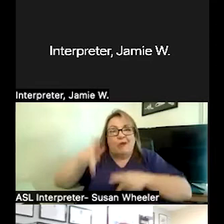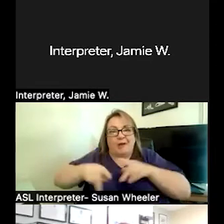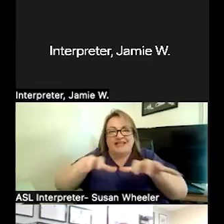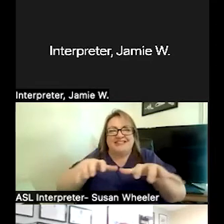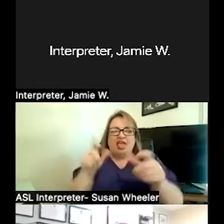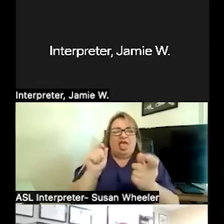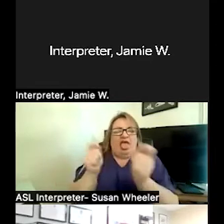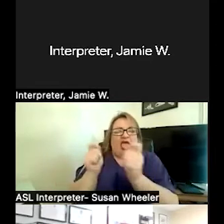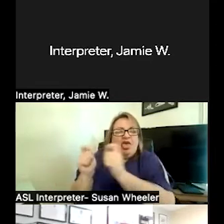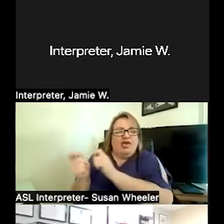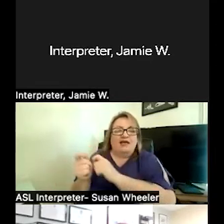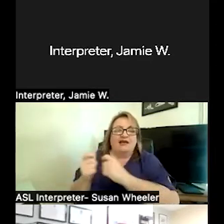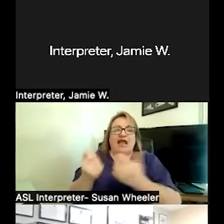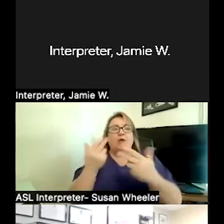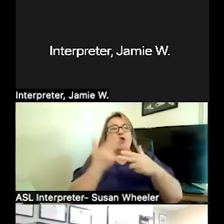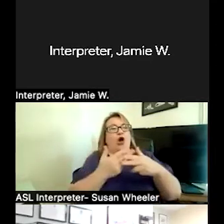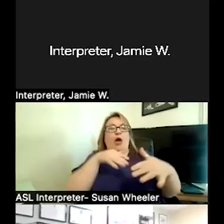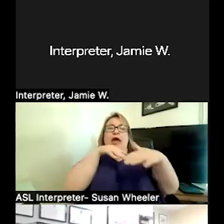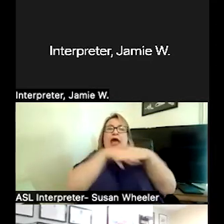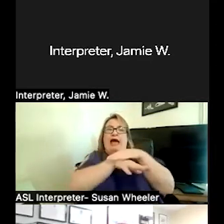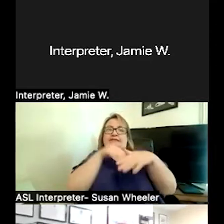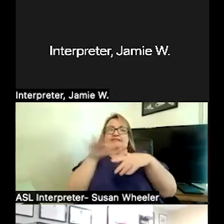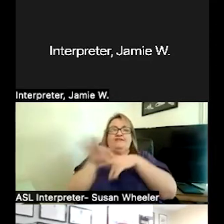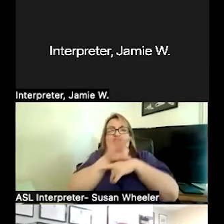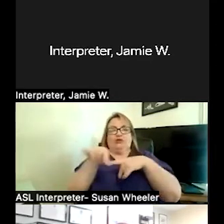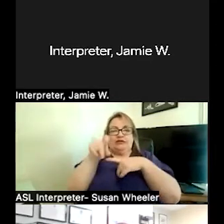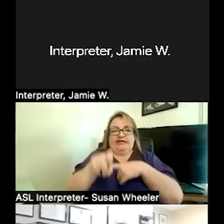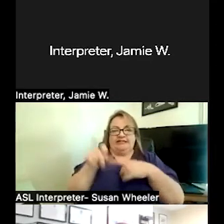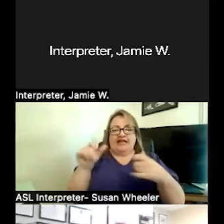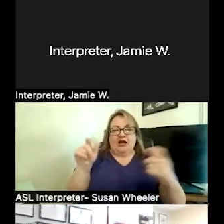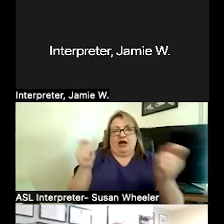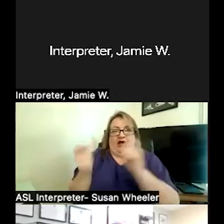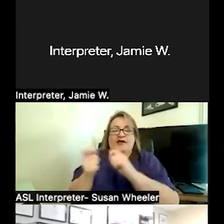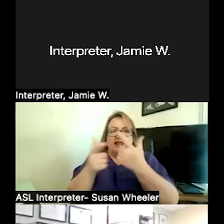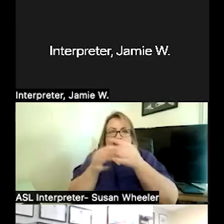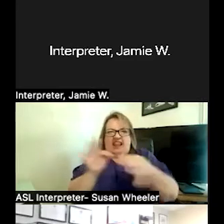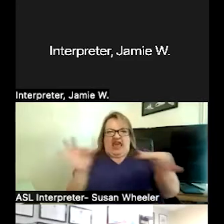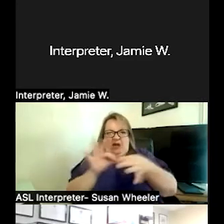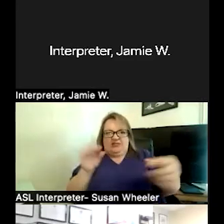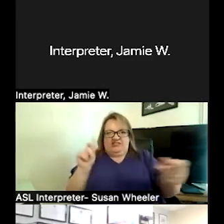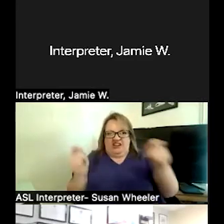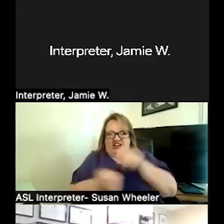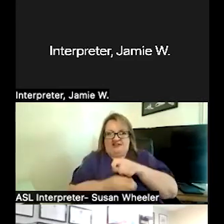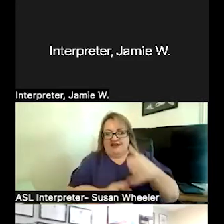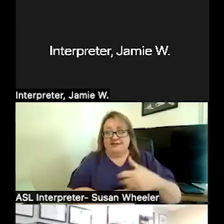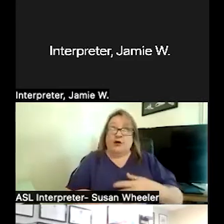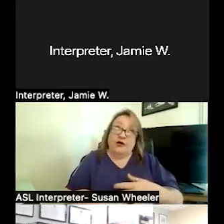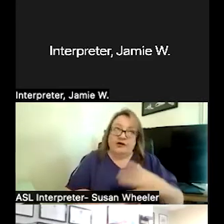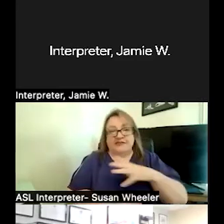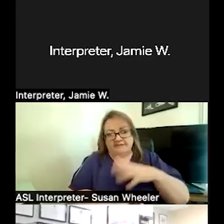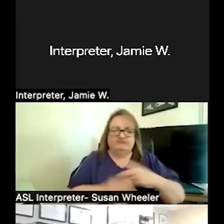call this now access and functional needs. So in looking at these